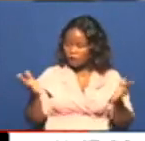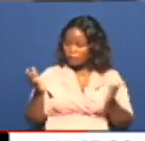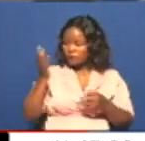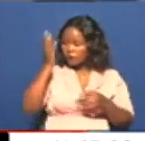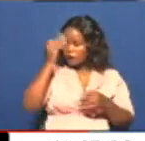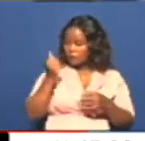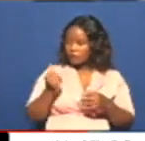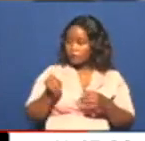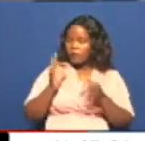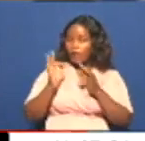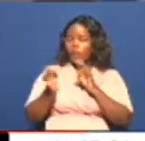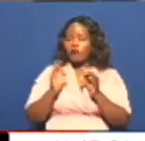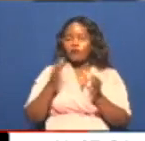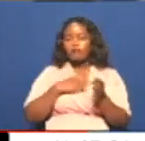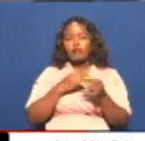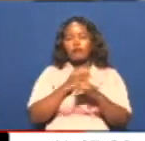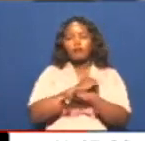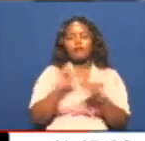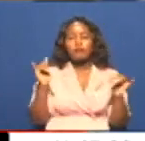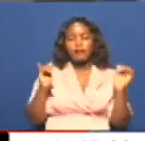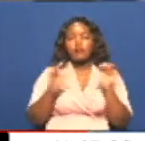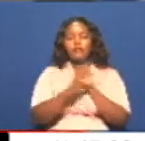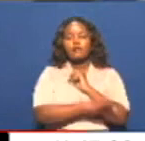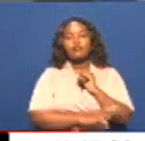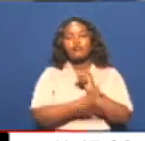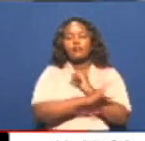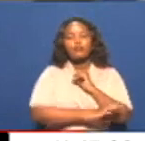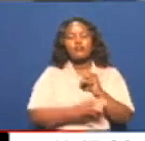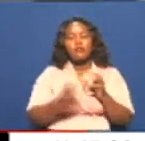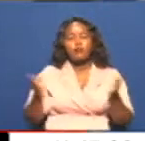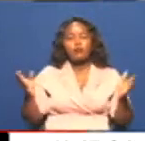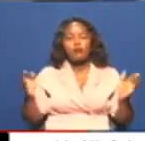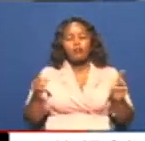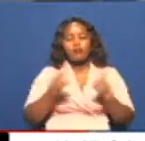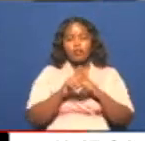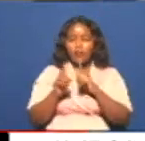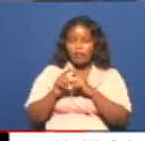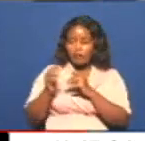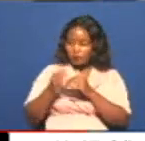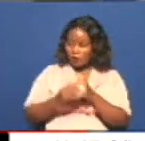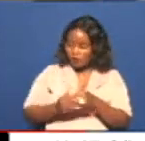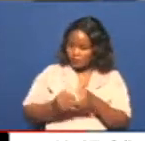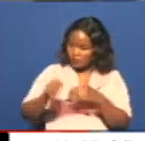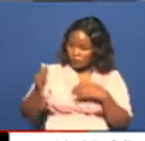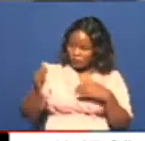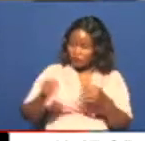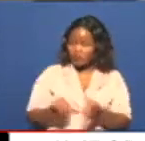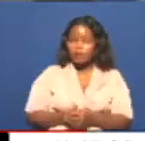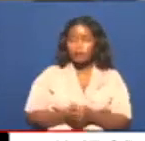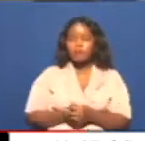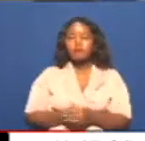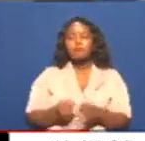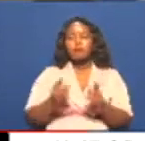an independent candidate, it means that the formations that exist, I don't believe in their